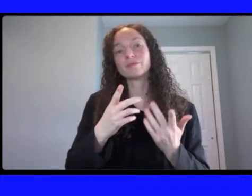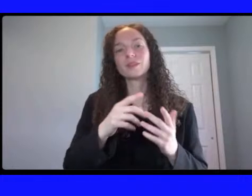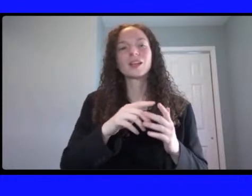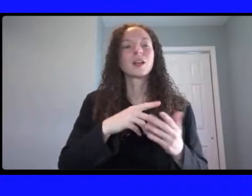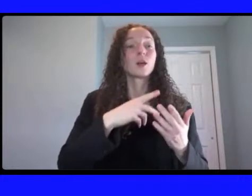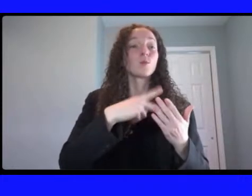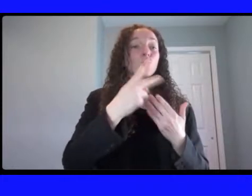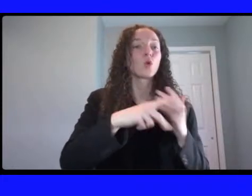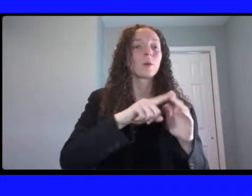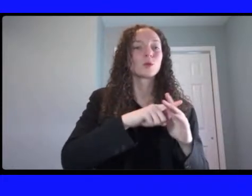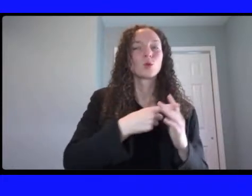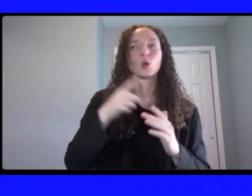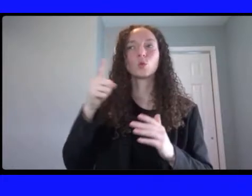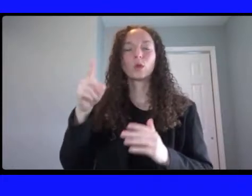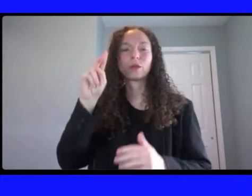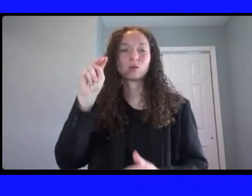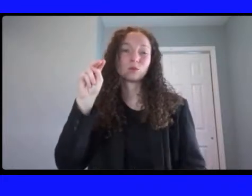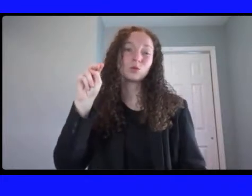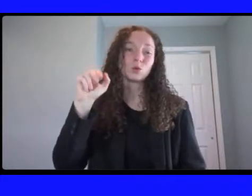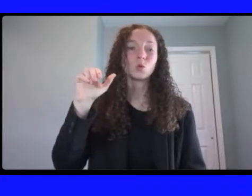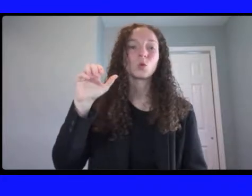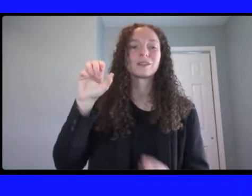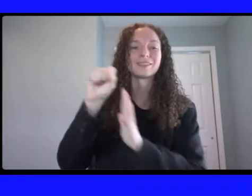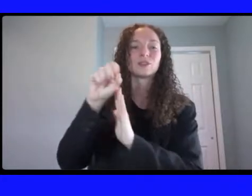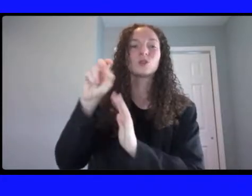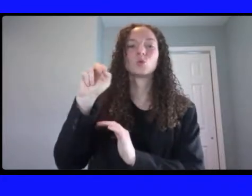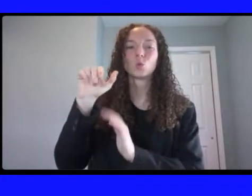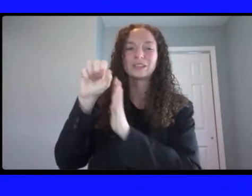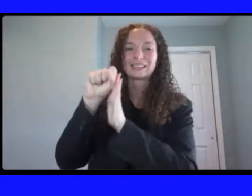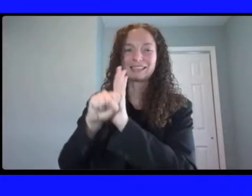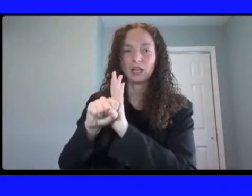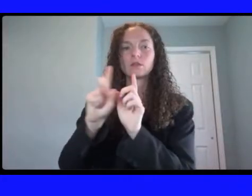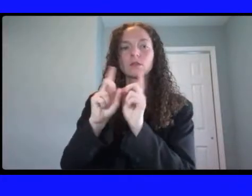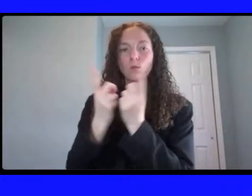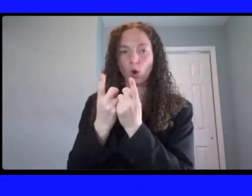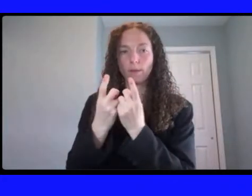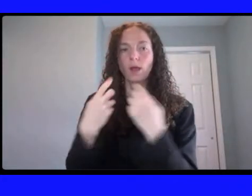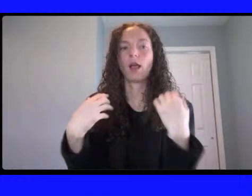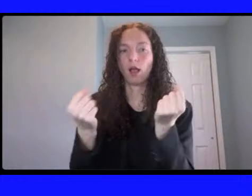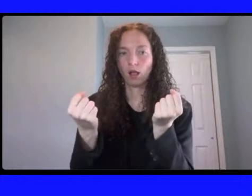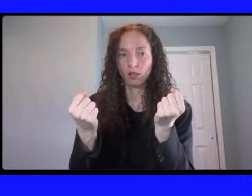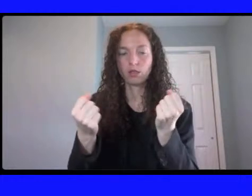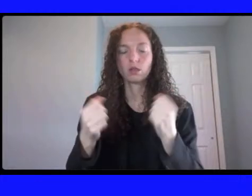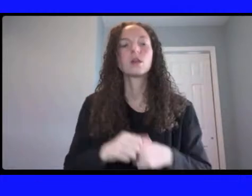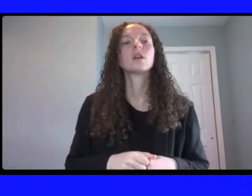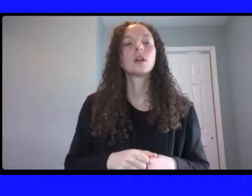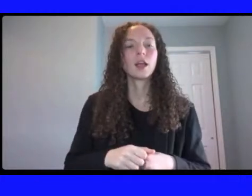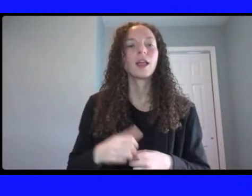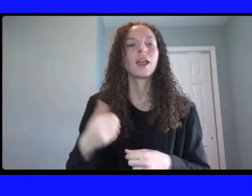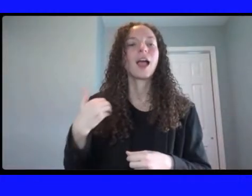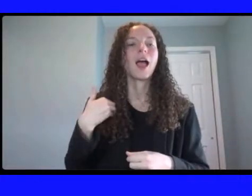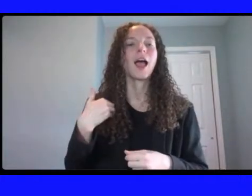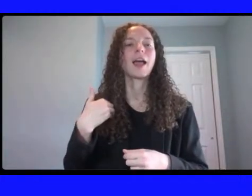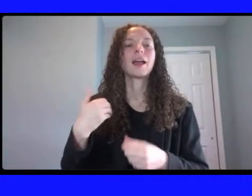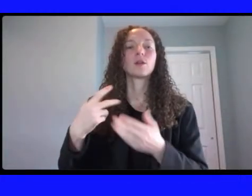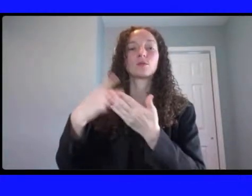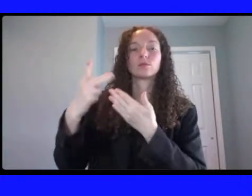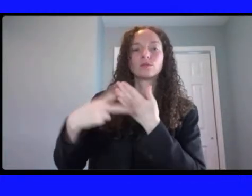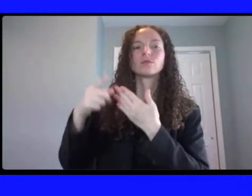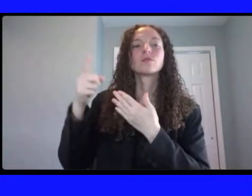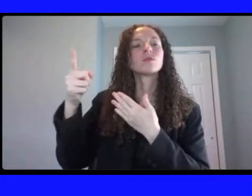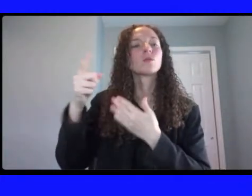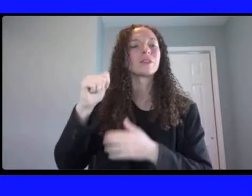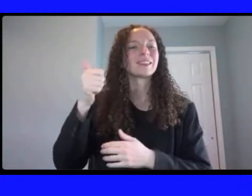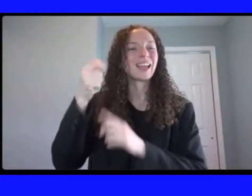much this exact same model. Dr. Havens and I were both active on that committee. I was the co-chair, and that came out in